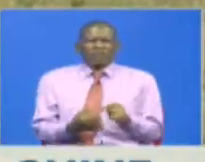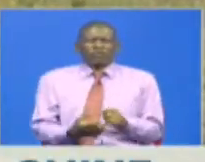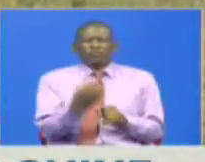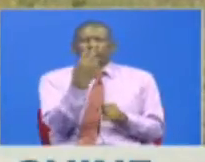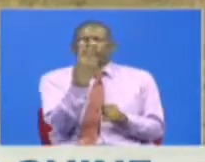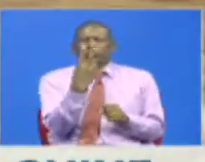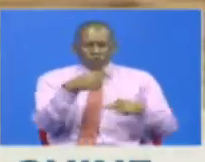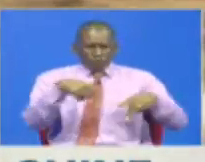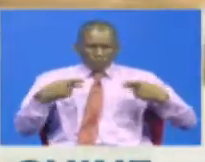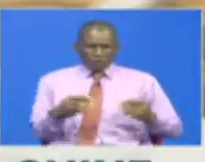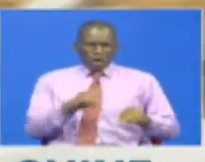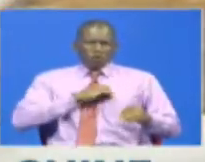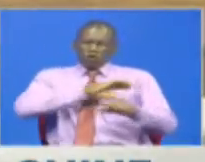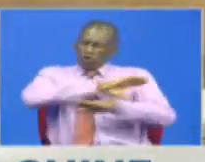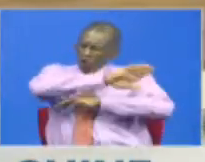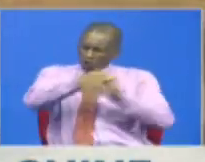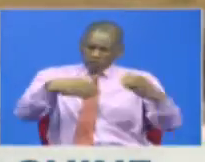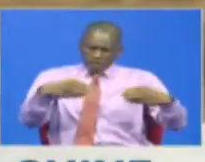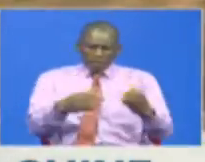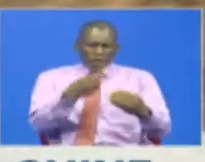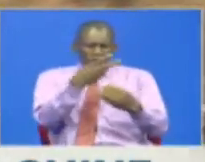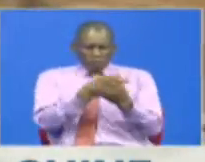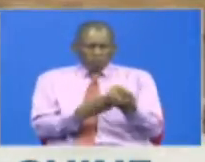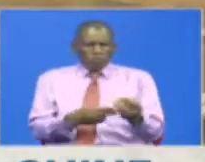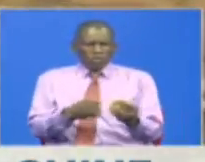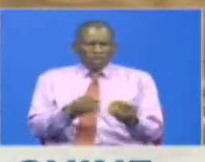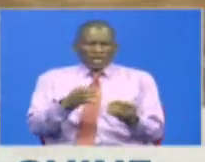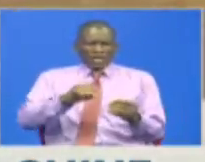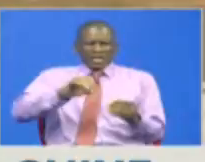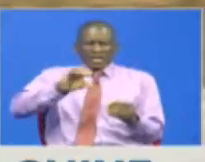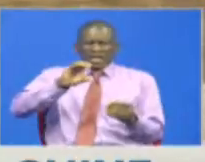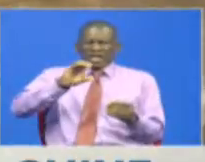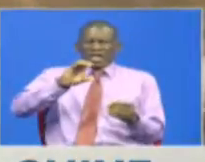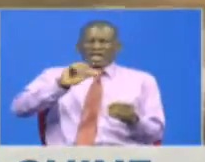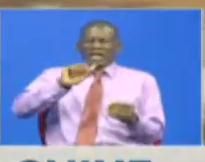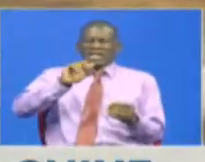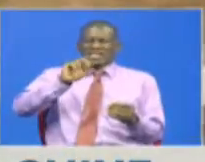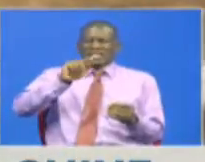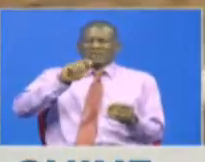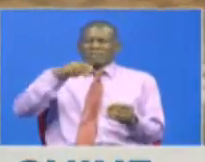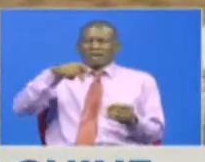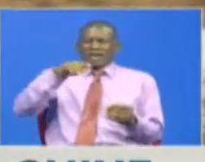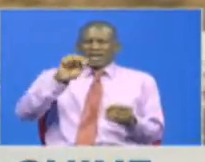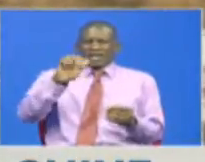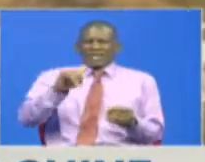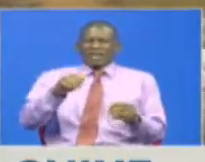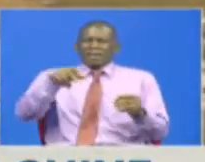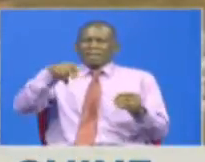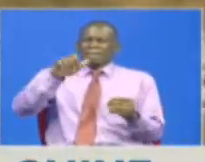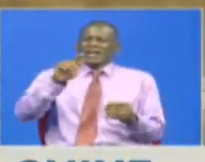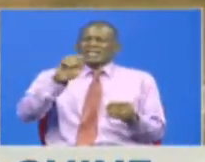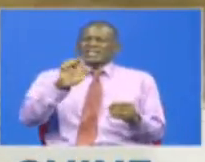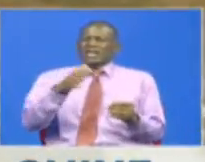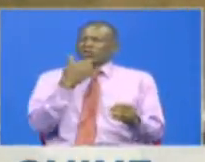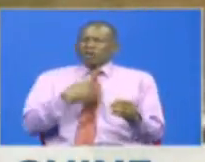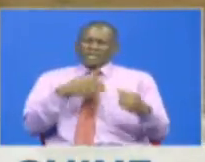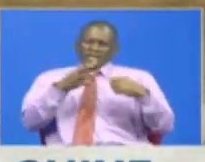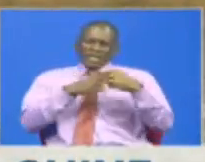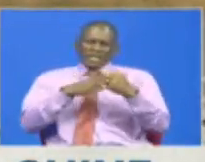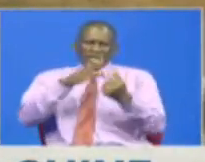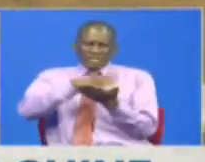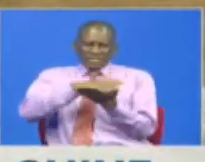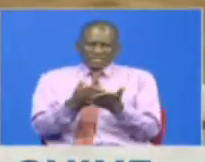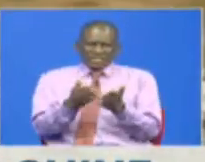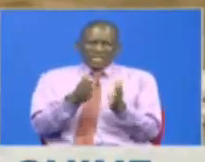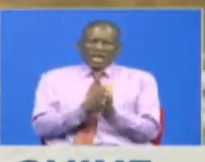individuals. The 2 are identified as Kantibai Maganbai Patel, who had 99 shares, and Harish Ashbai